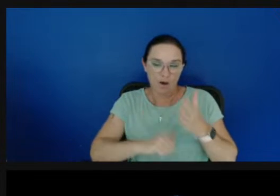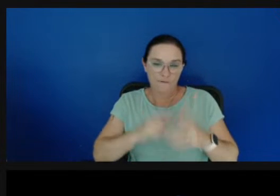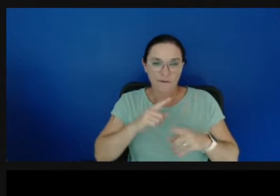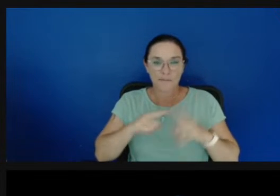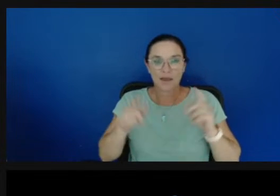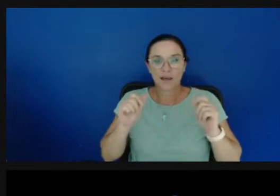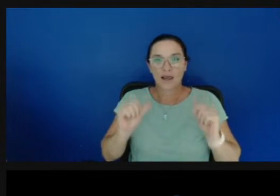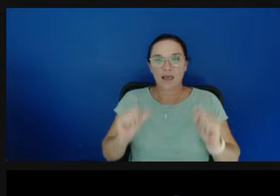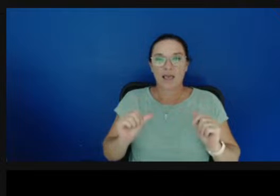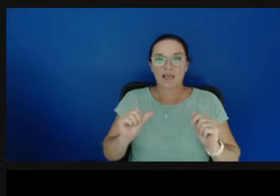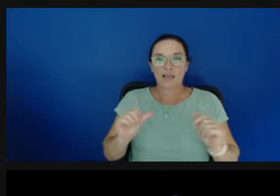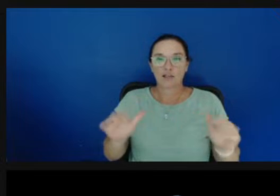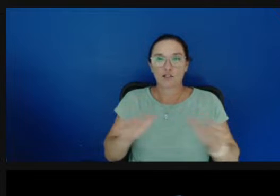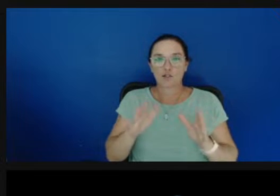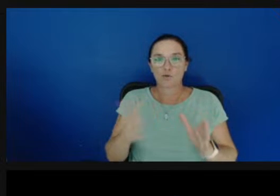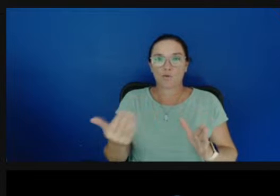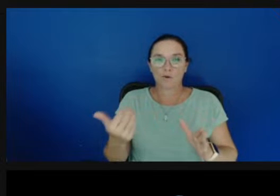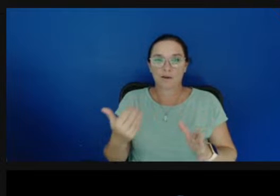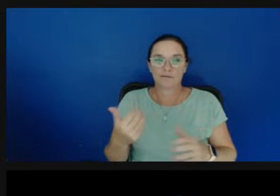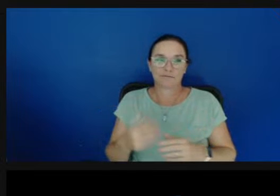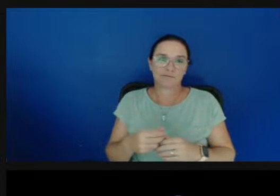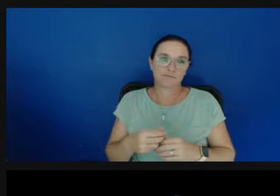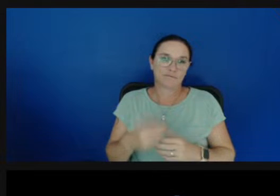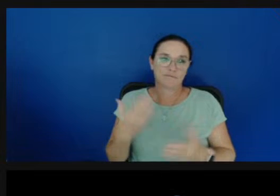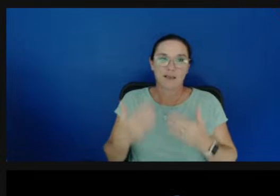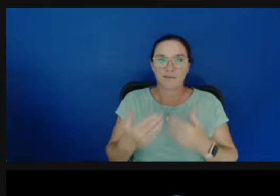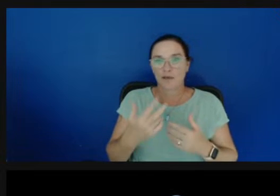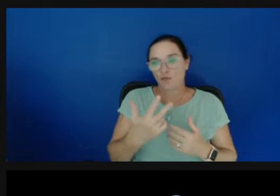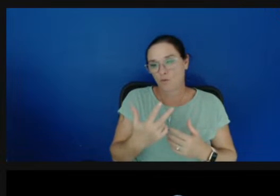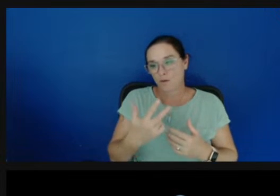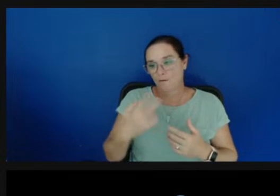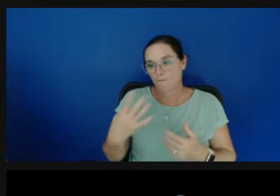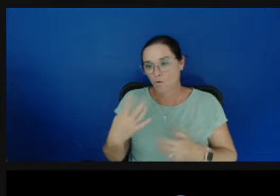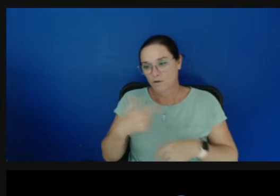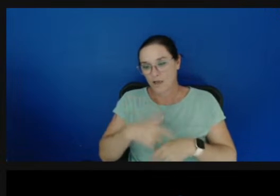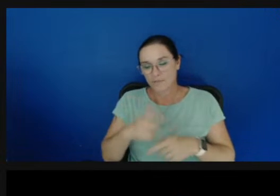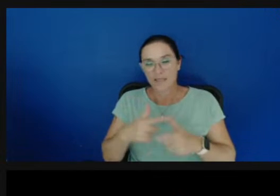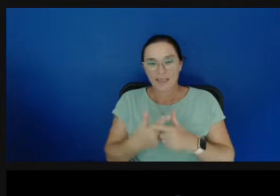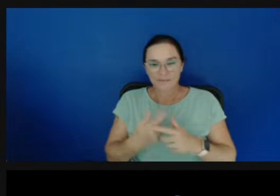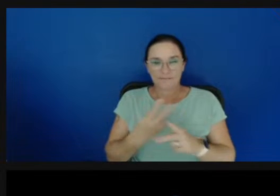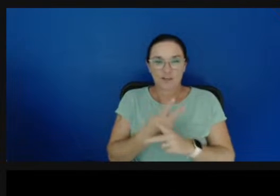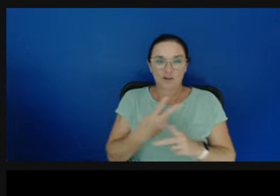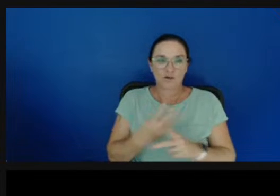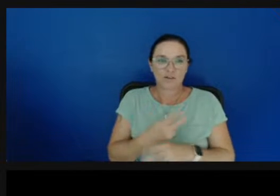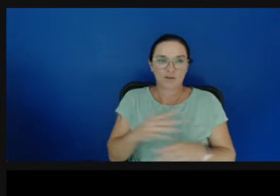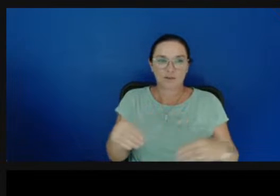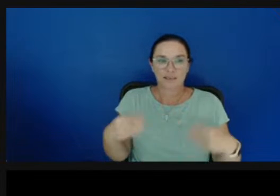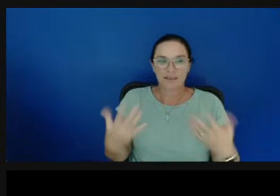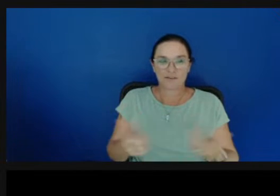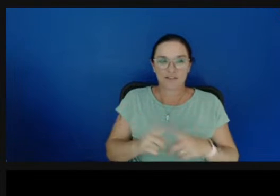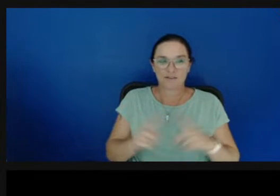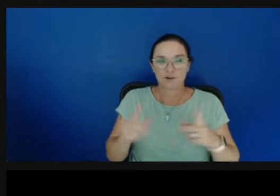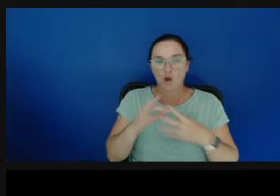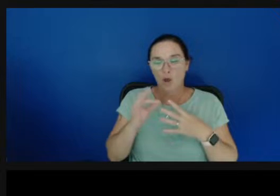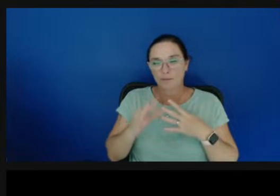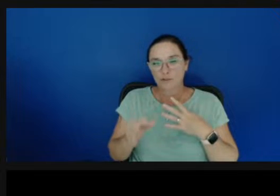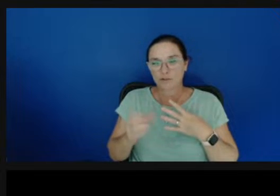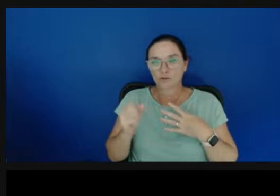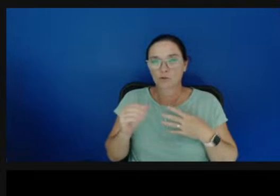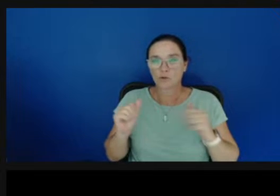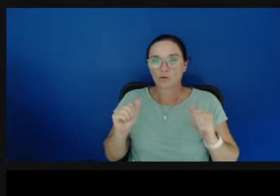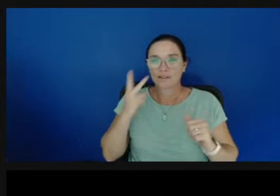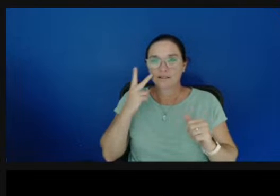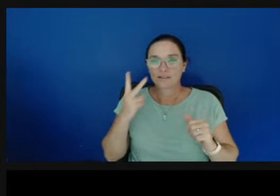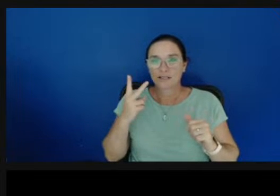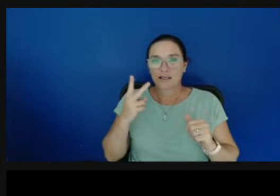there enough times, maybe 3-4 times. It kind of figures out, let's just keep giving this guy a different option. So you can see in this photo up in the